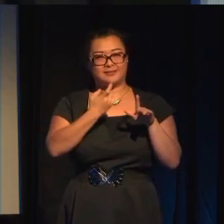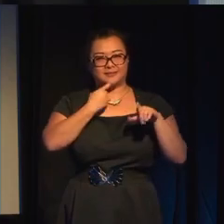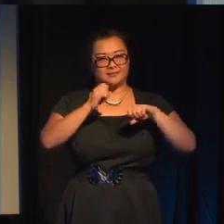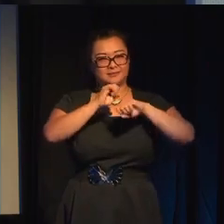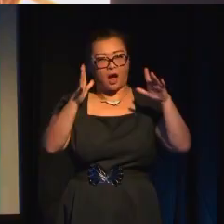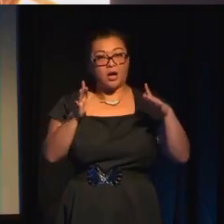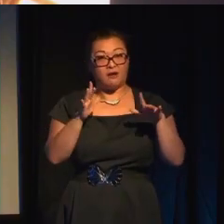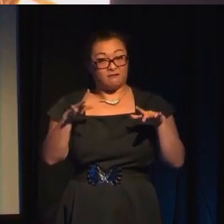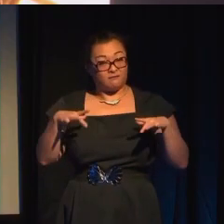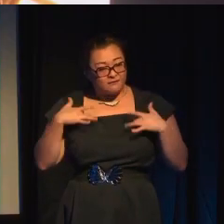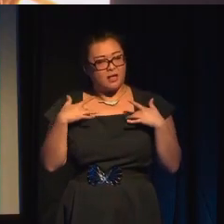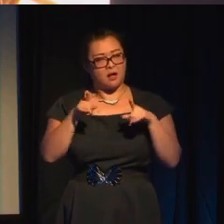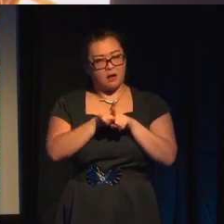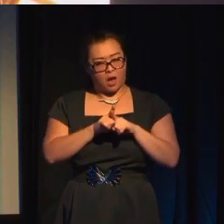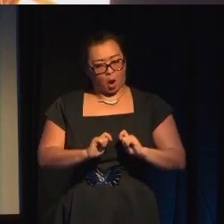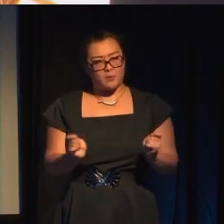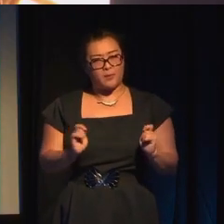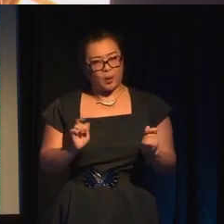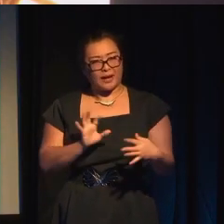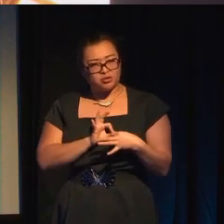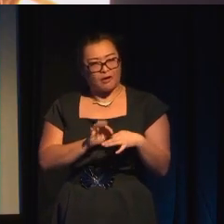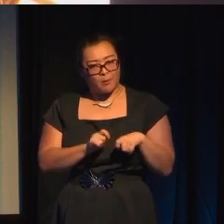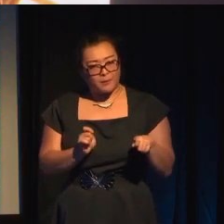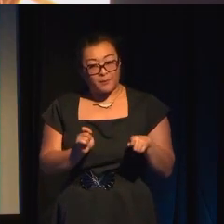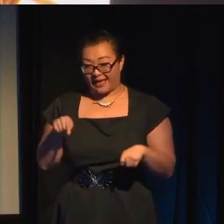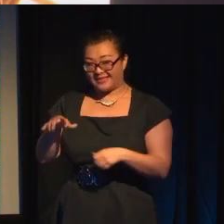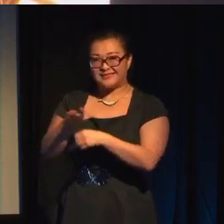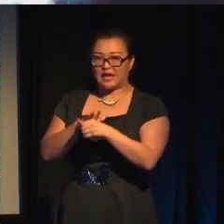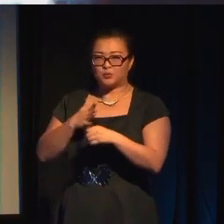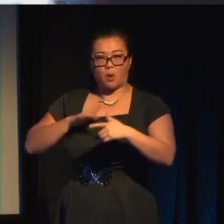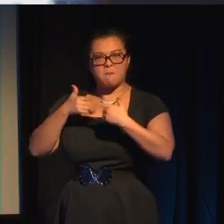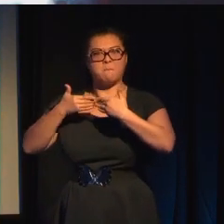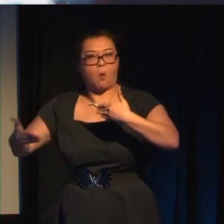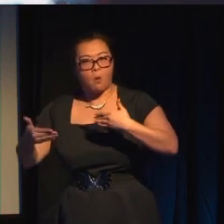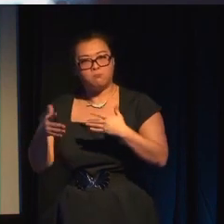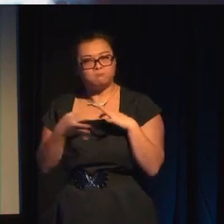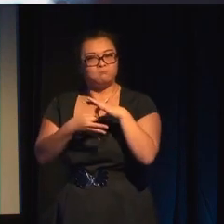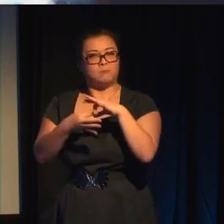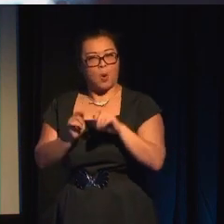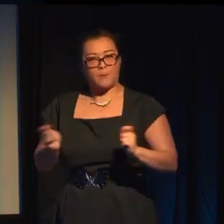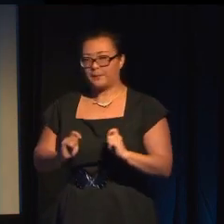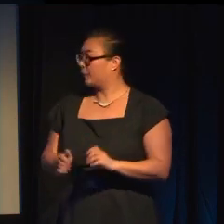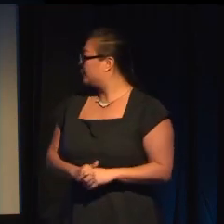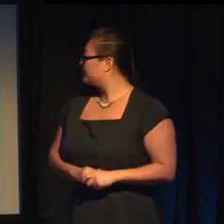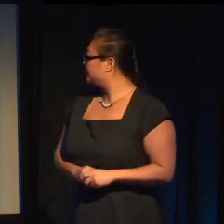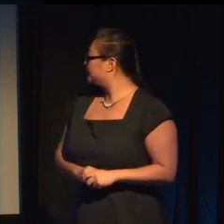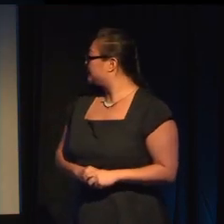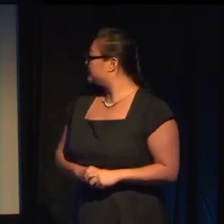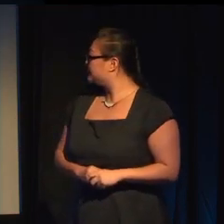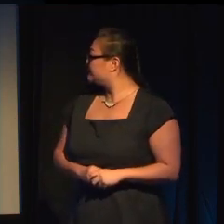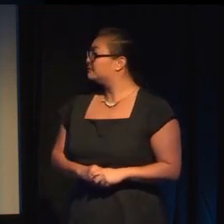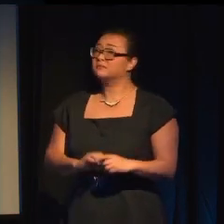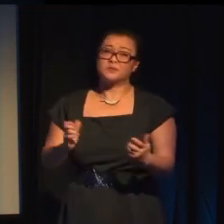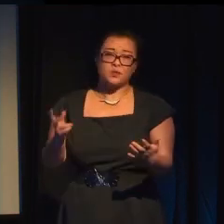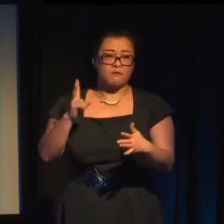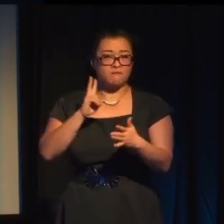was a marketing term. In this particular case, I very much wanted it to be. So the idea of virtual theatre is, and I'm